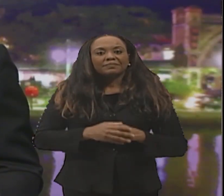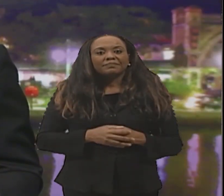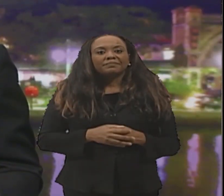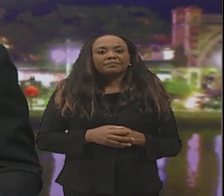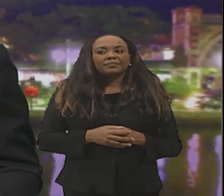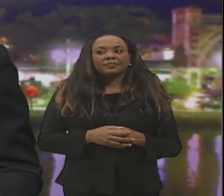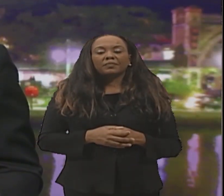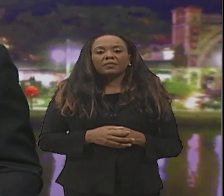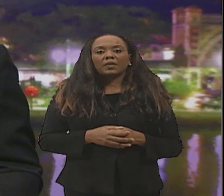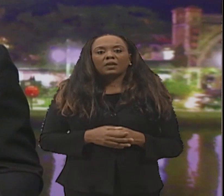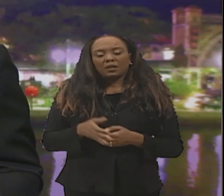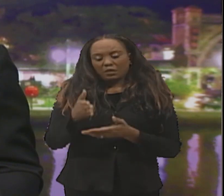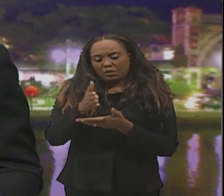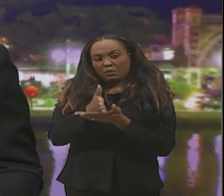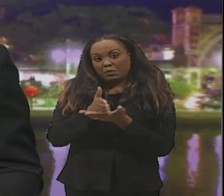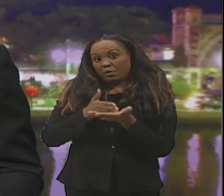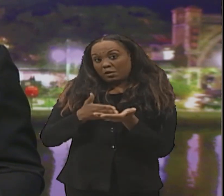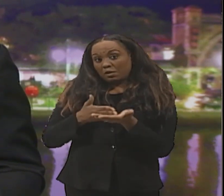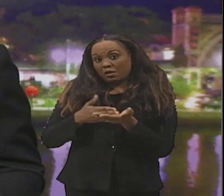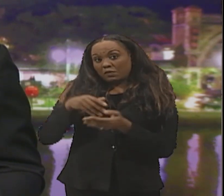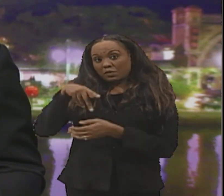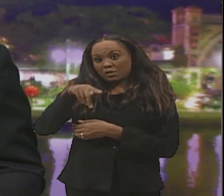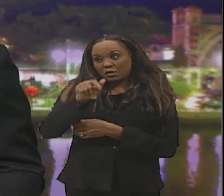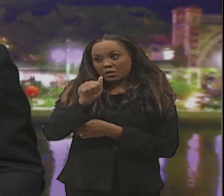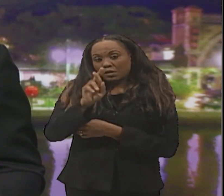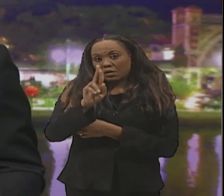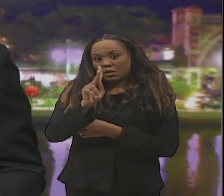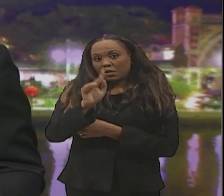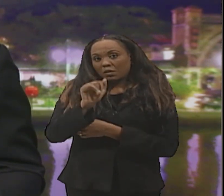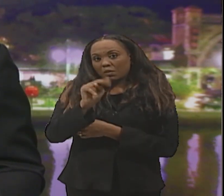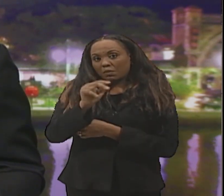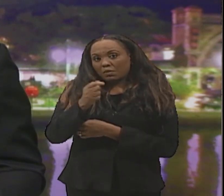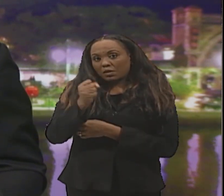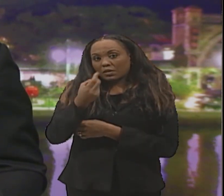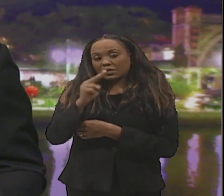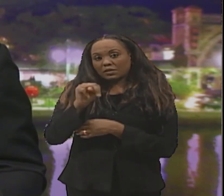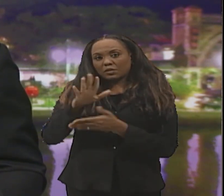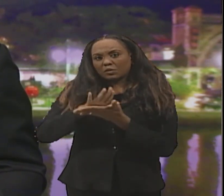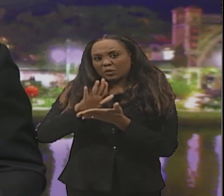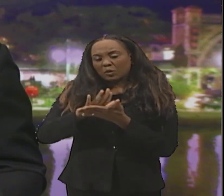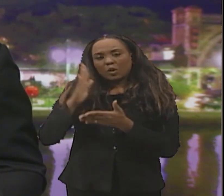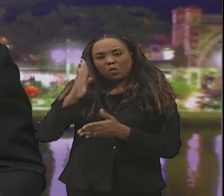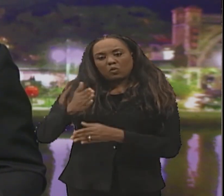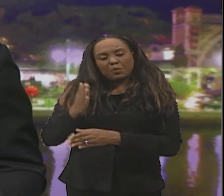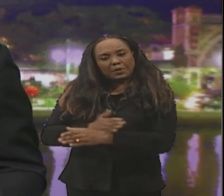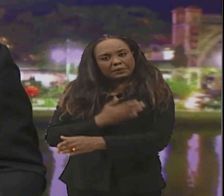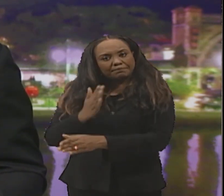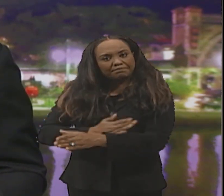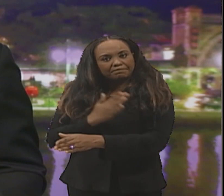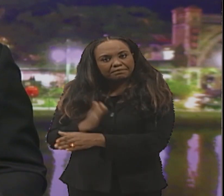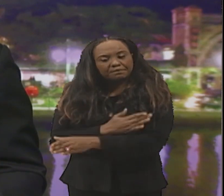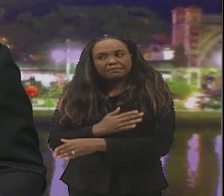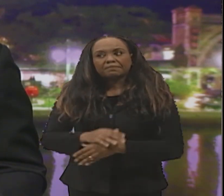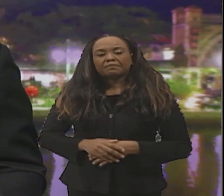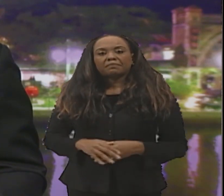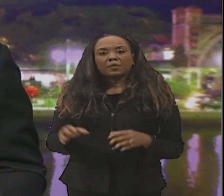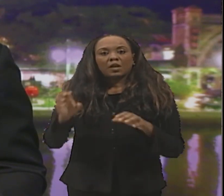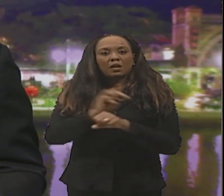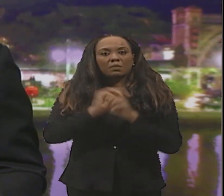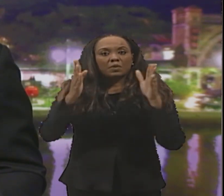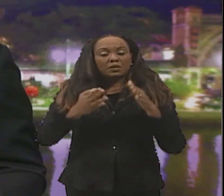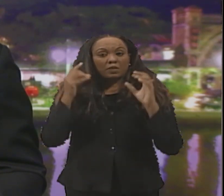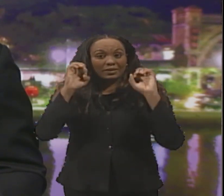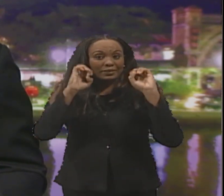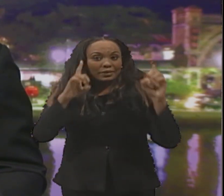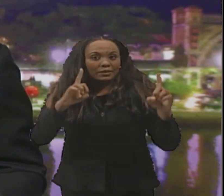of the Parkinson Memorial School in the Pine is likely to be refurbished. That's the word from Minister of Education, Technological and